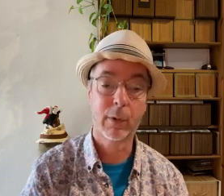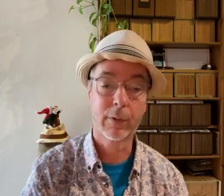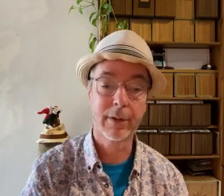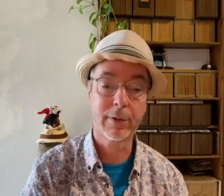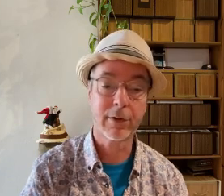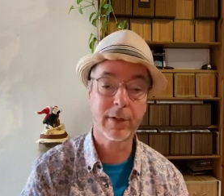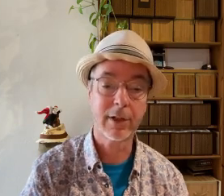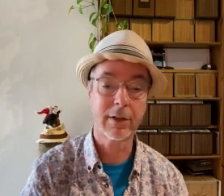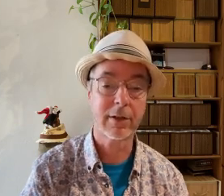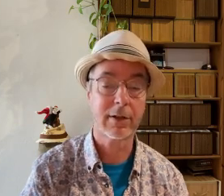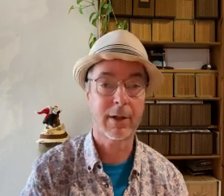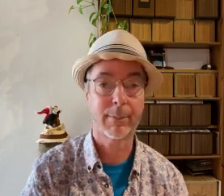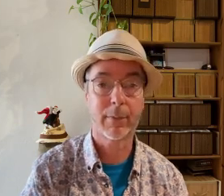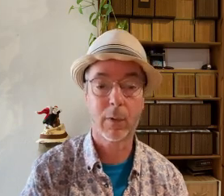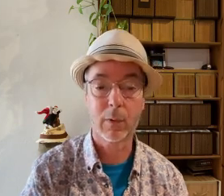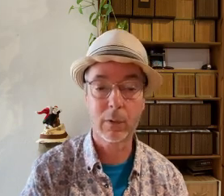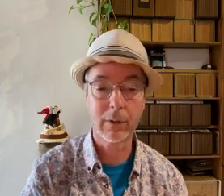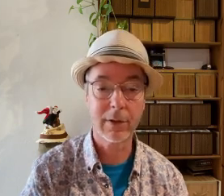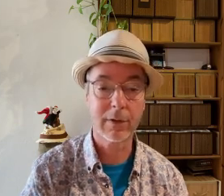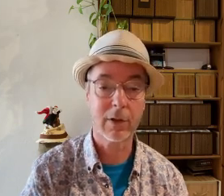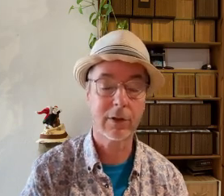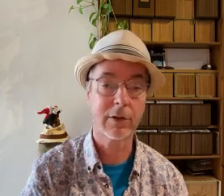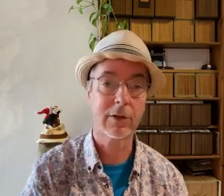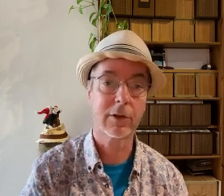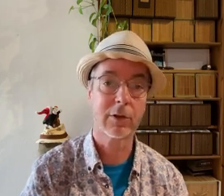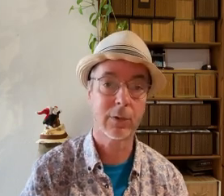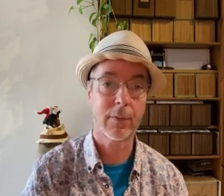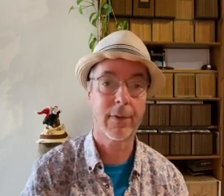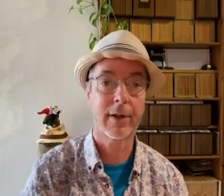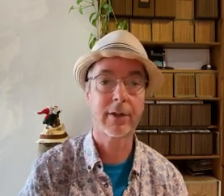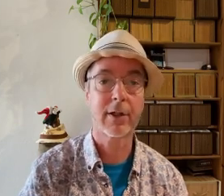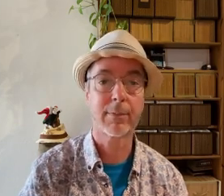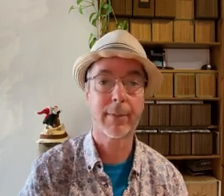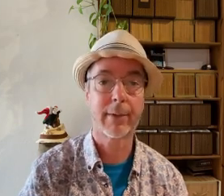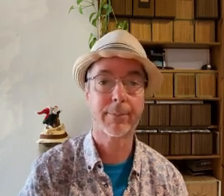more demonstrations and more instructions soon. Thanks again. Bye-bye.